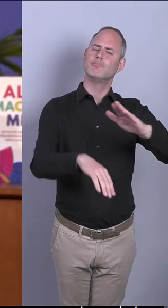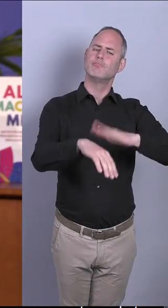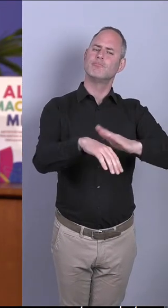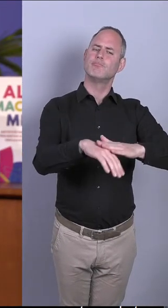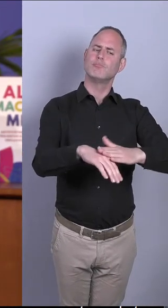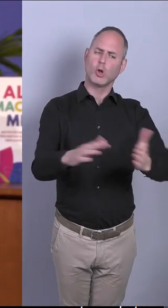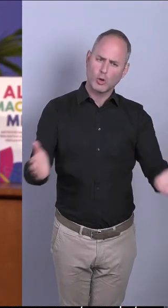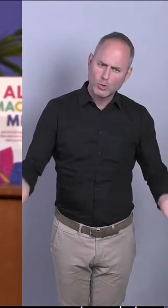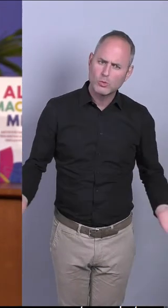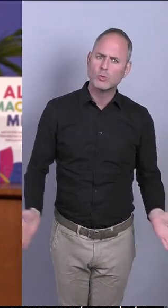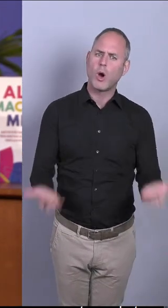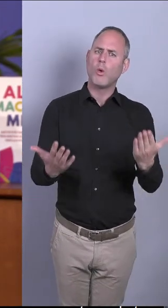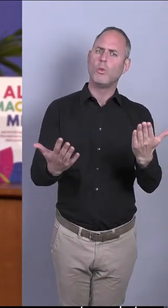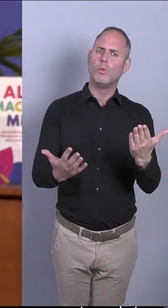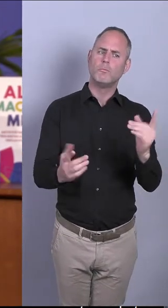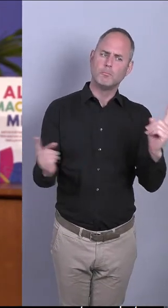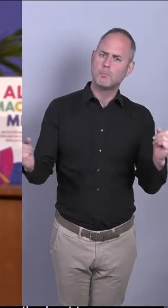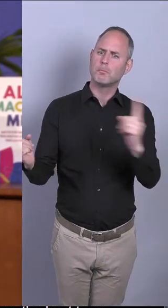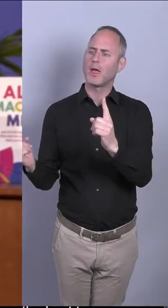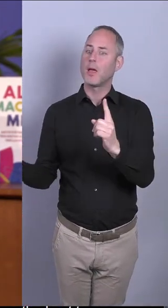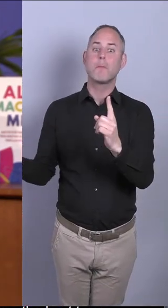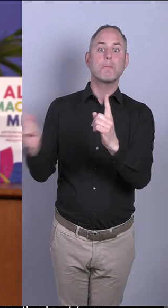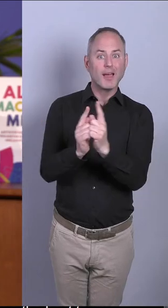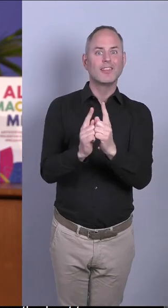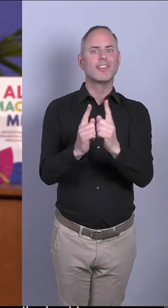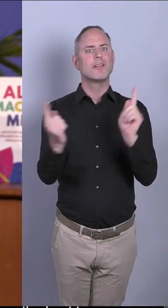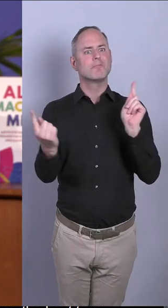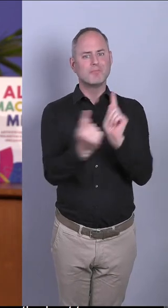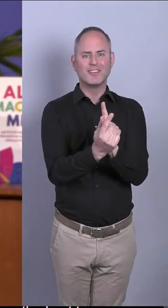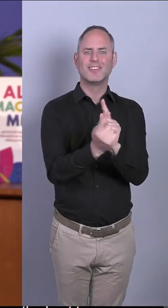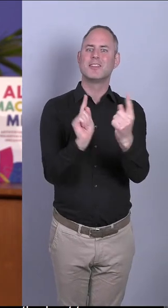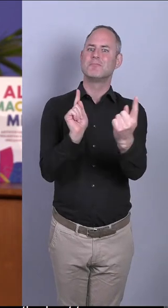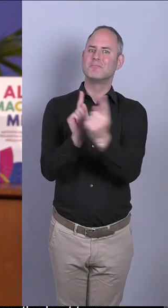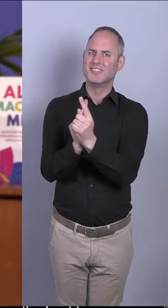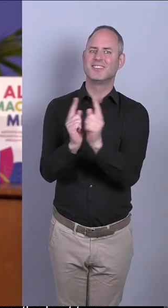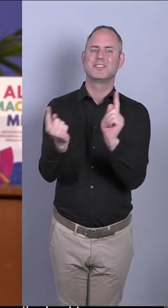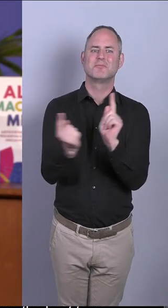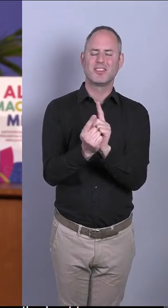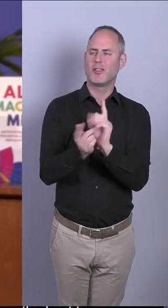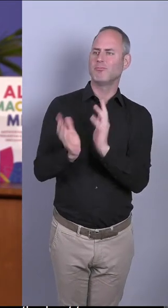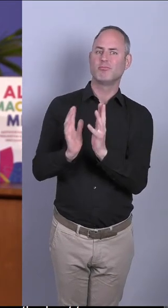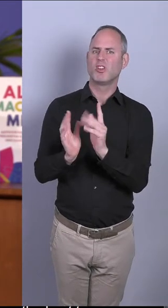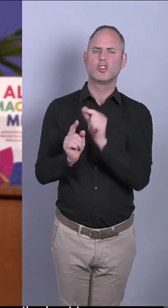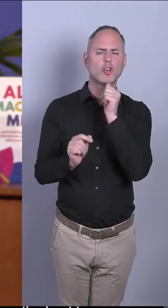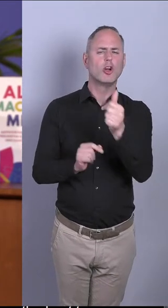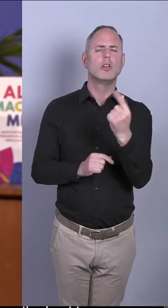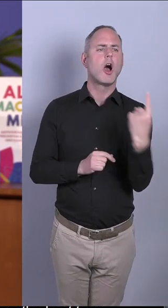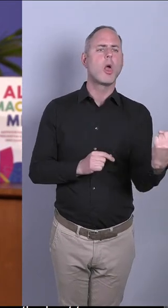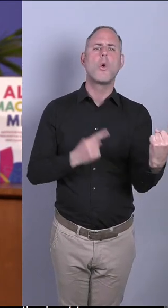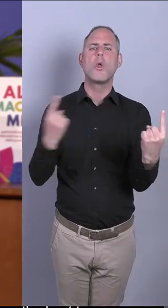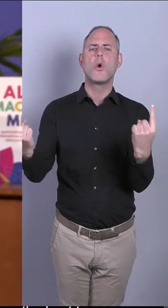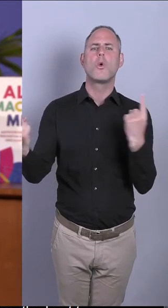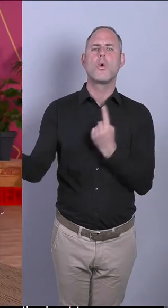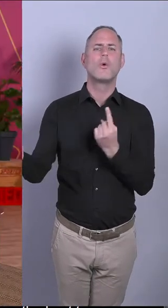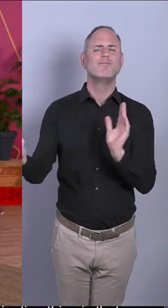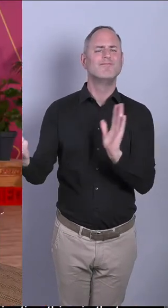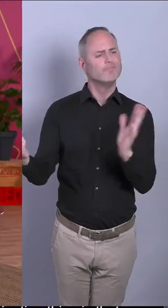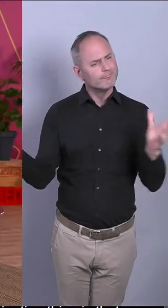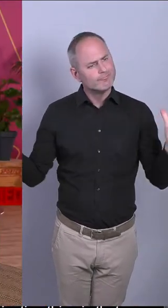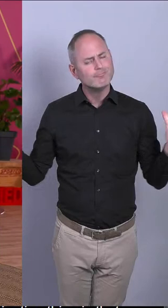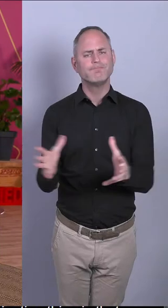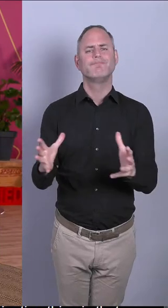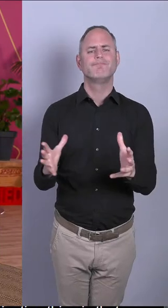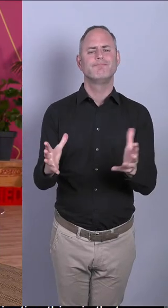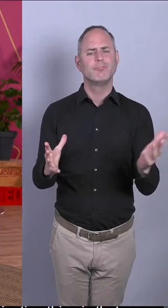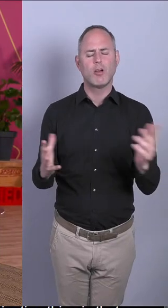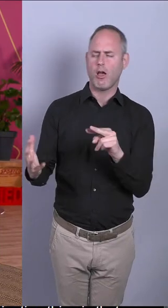are ambassadors. They can do something at home. When they come home, they will be ambassadors. And I think we need people